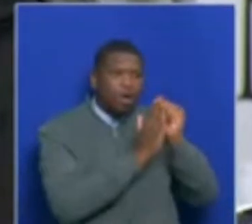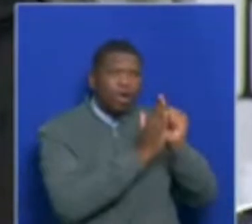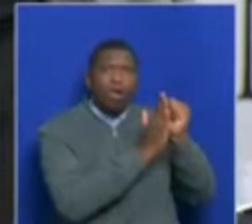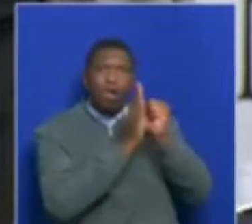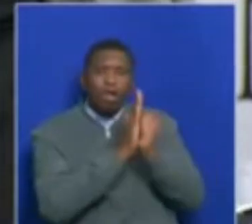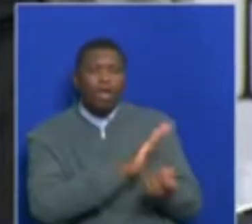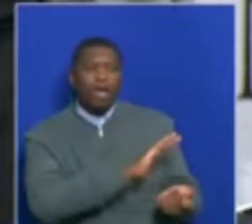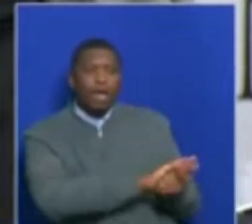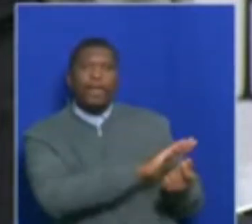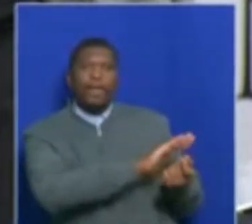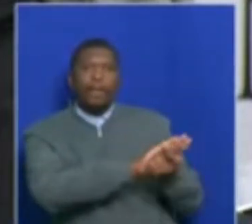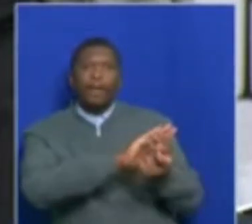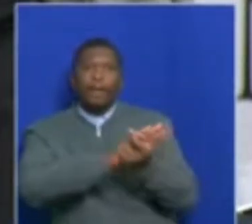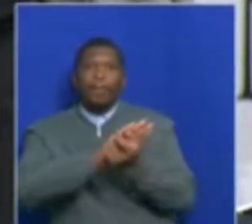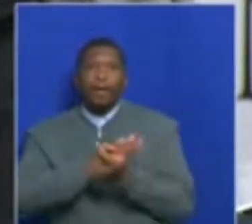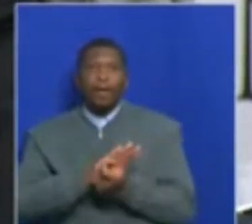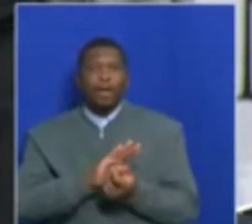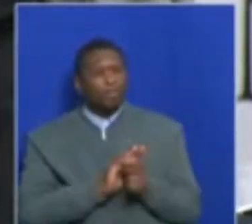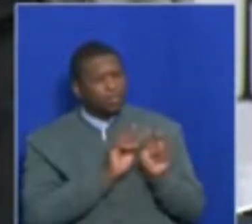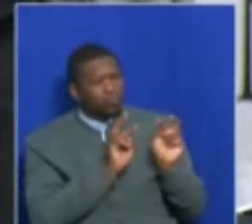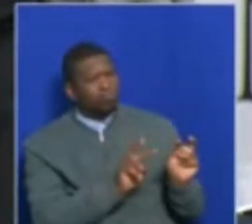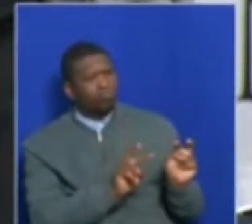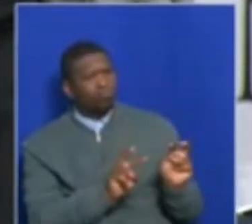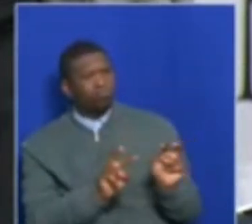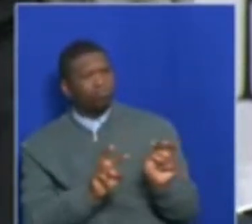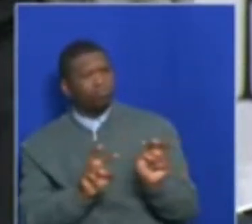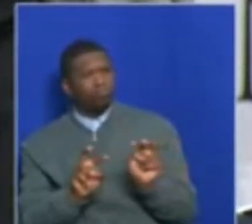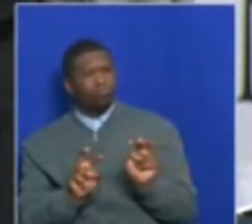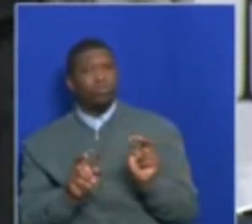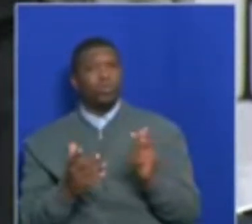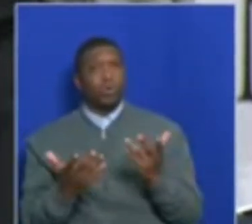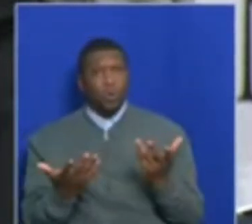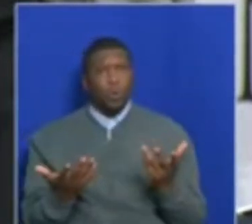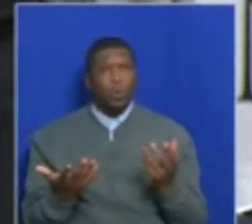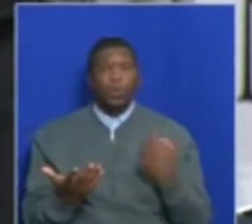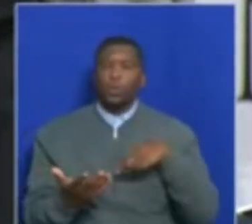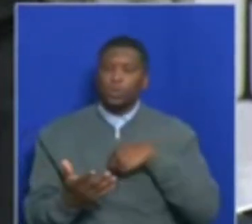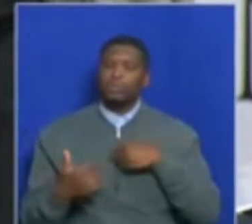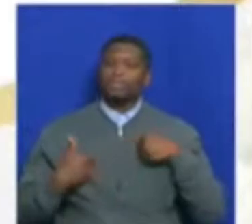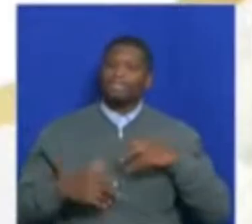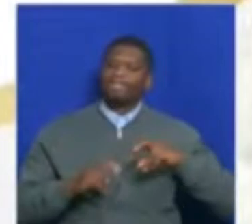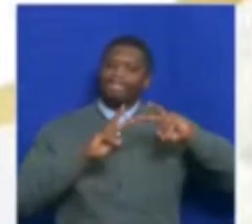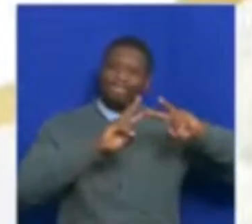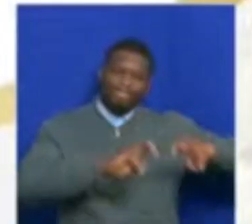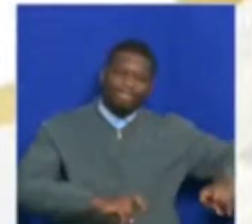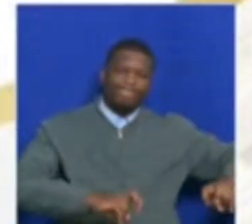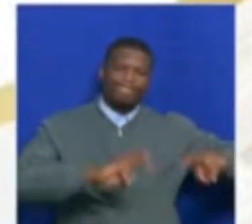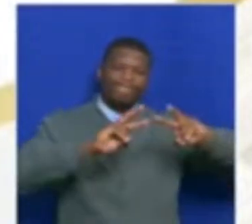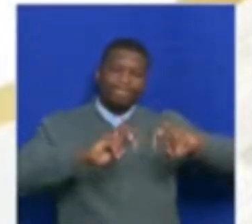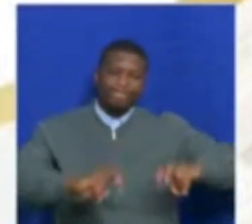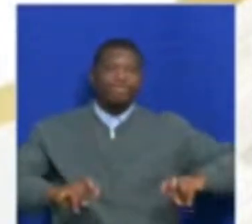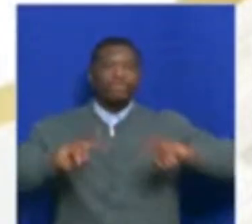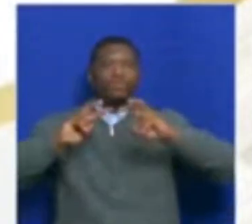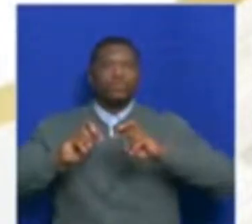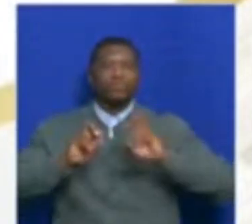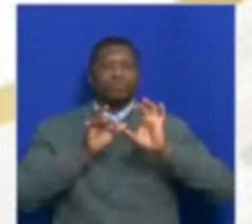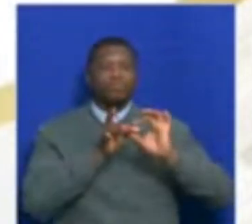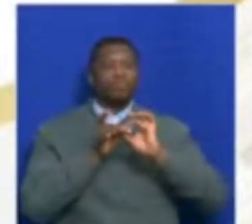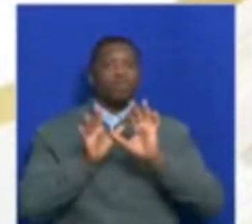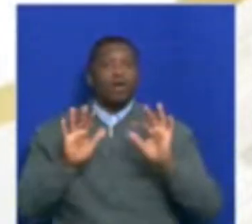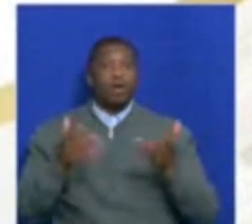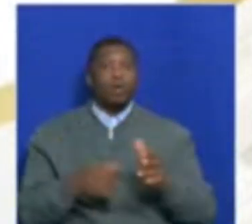hands of the police, which is investigated under the mandate of IPID, Section